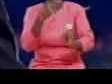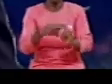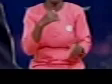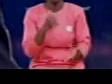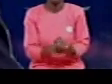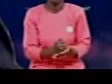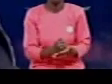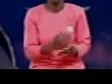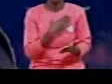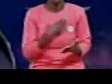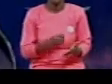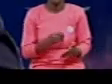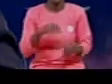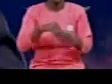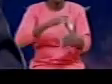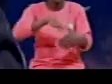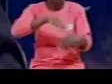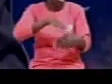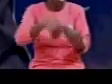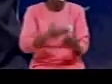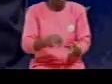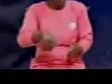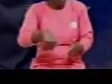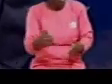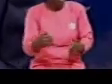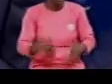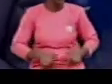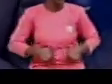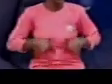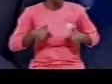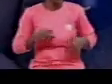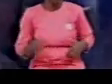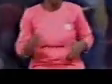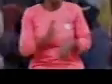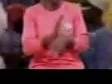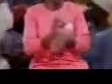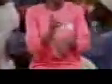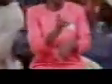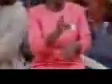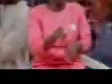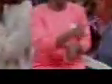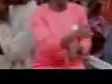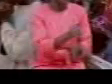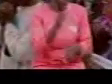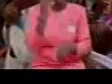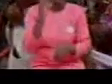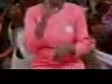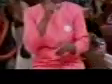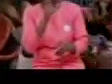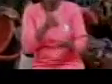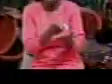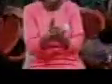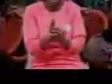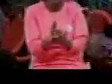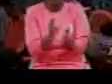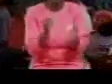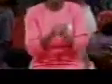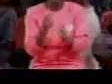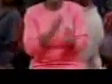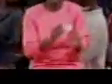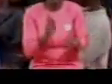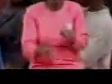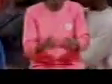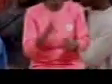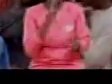other living churches, that the truth is preached, that holiness is upheld, that the people are preparing for heaven, may the